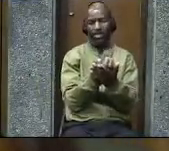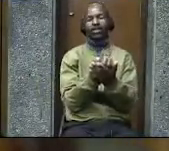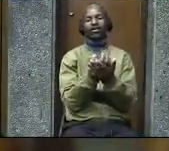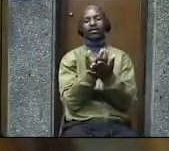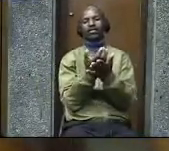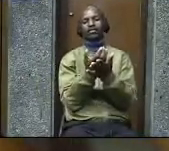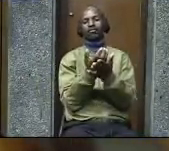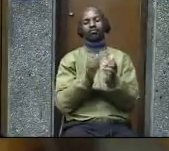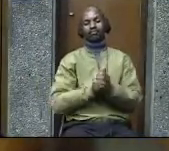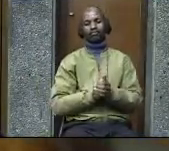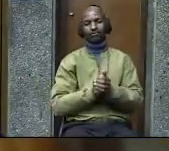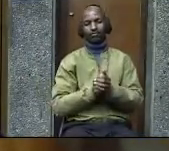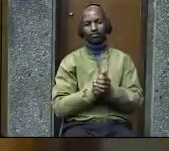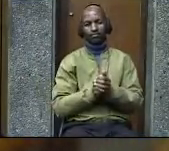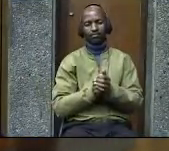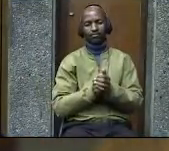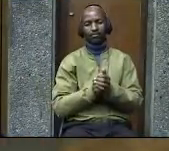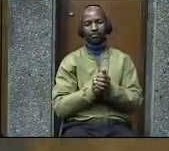emancipation.